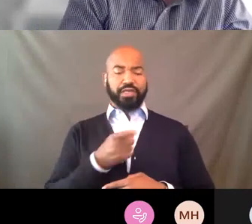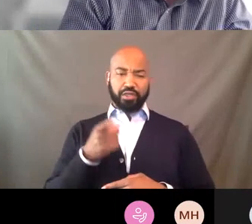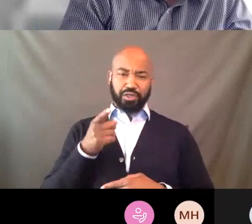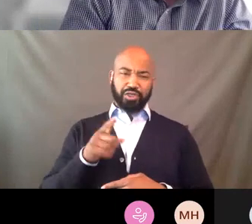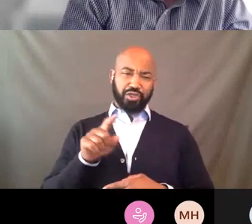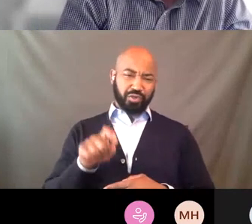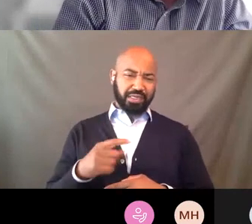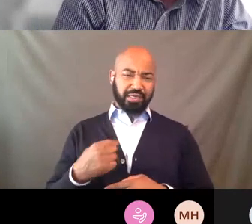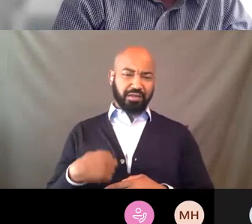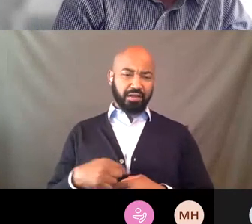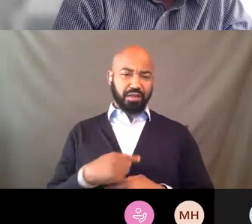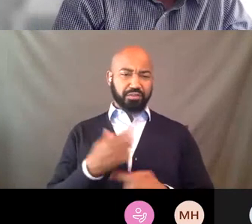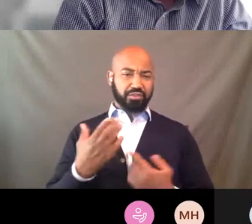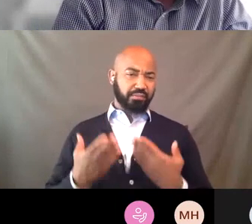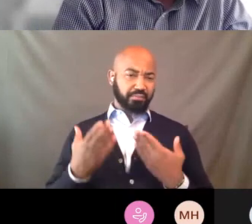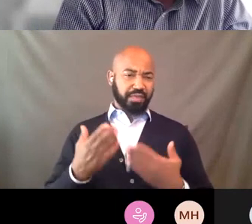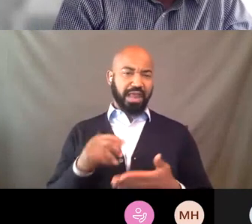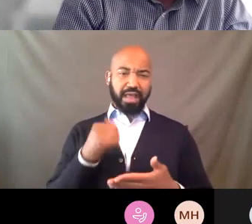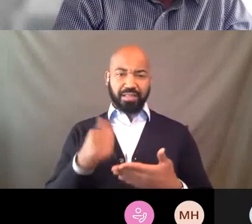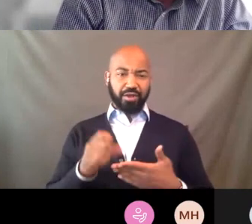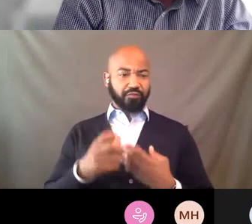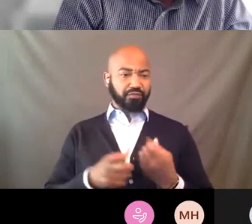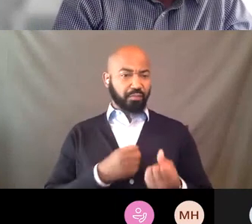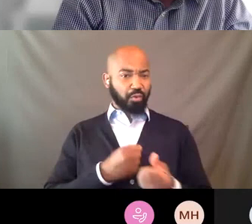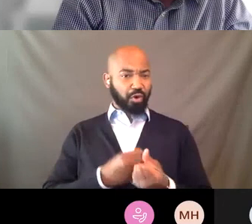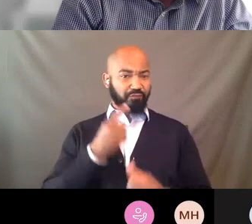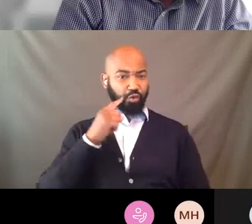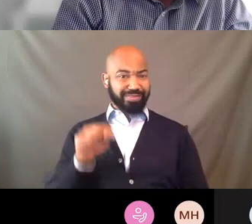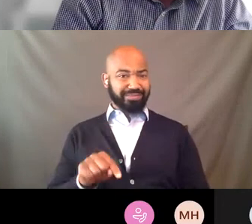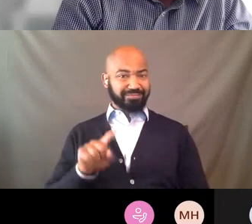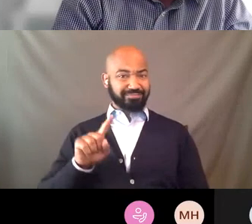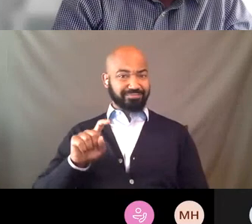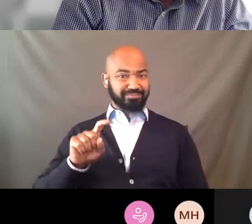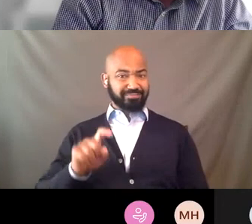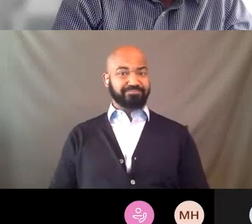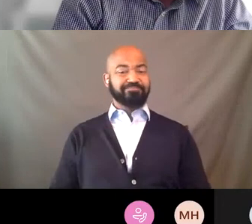us to submit a letter of support for this?